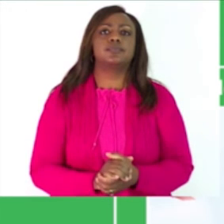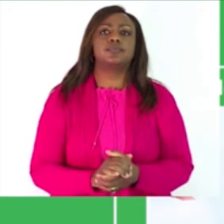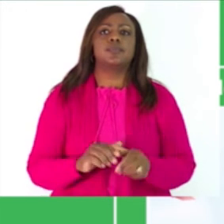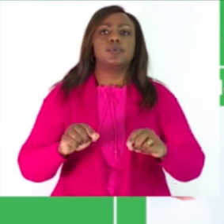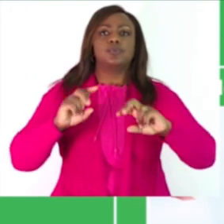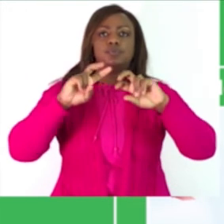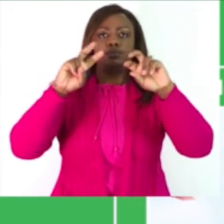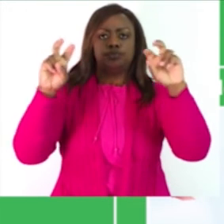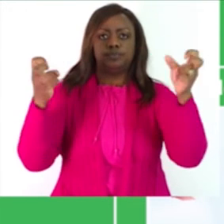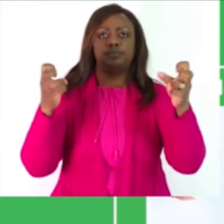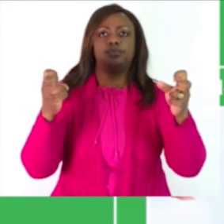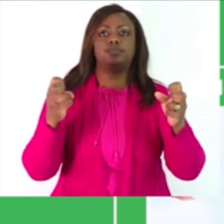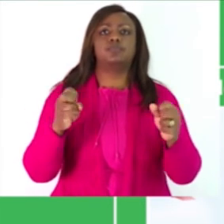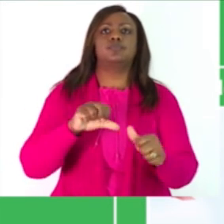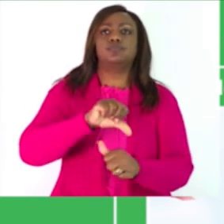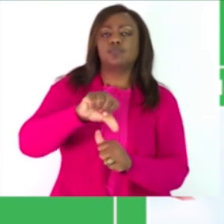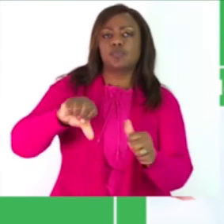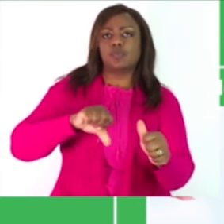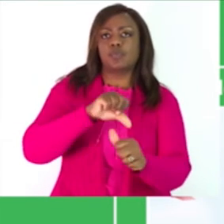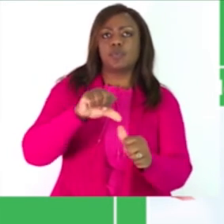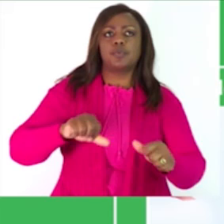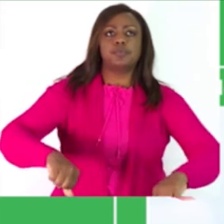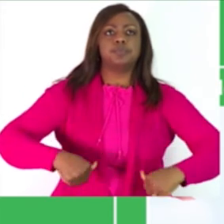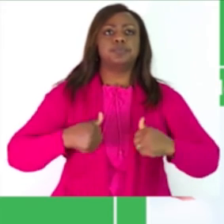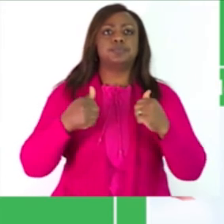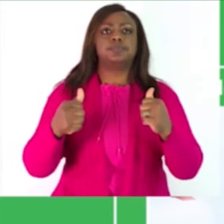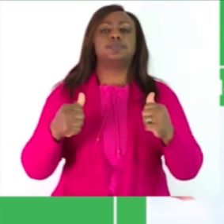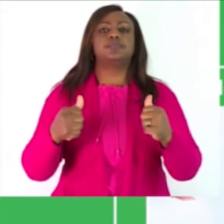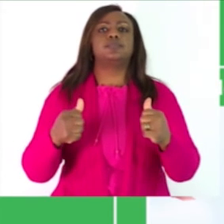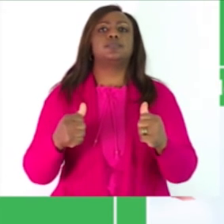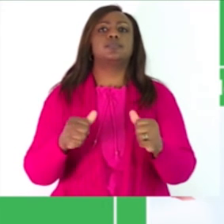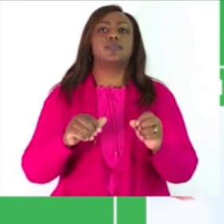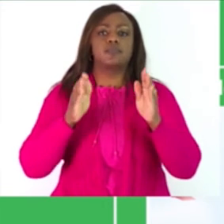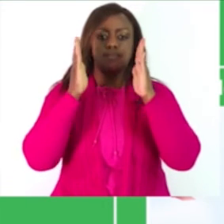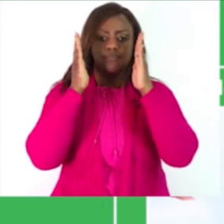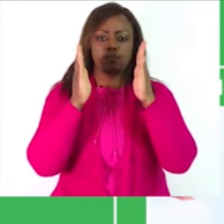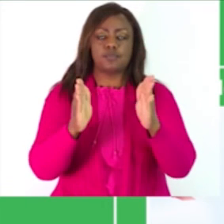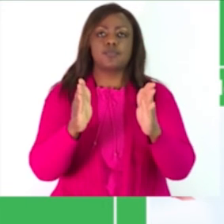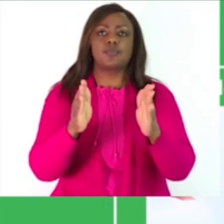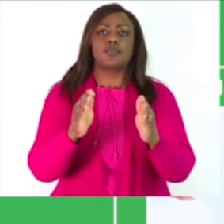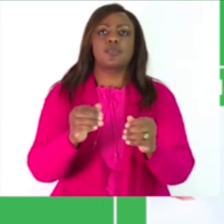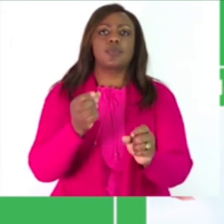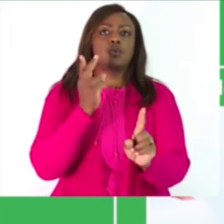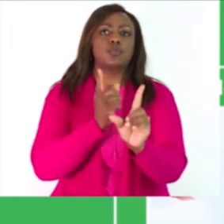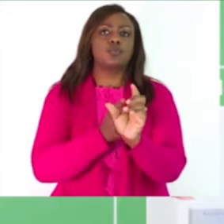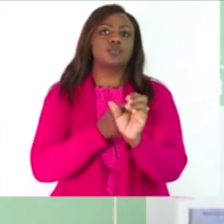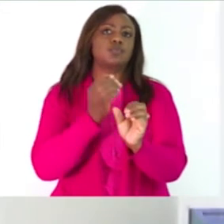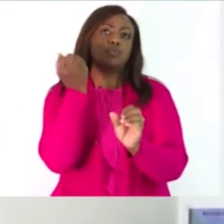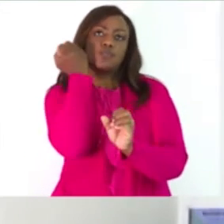Right, today's lesson will be about social health, and we will be focusing on substance